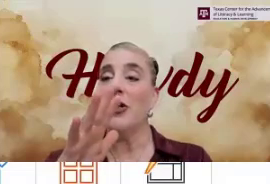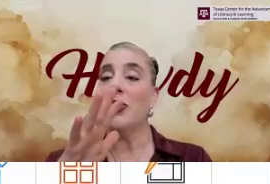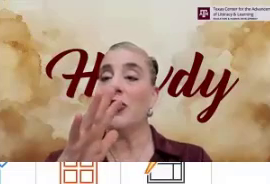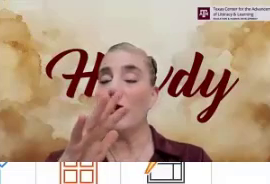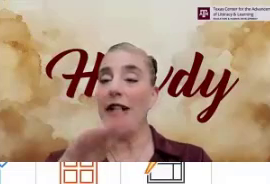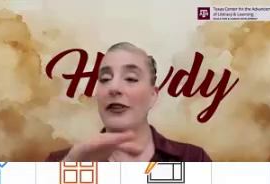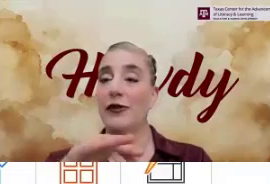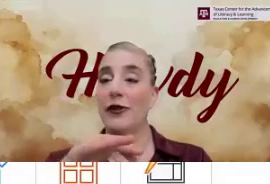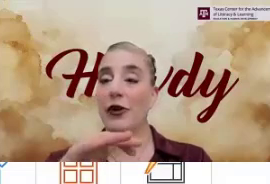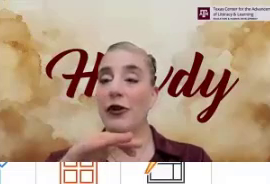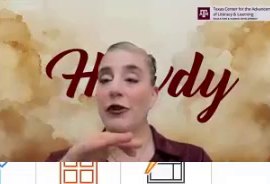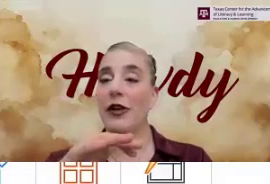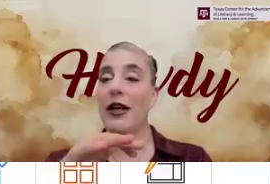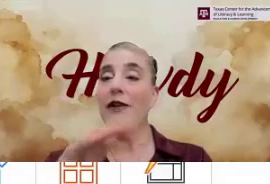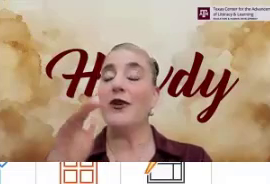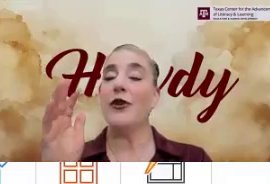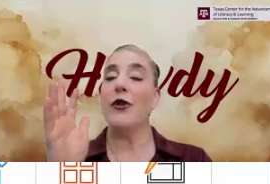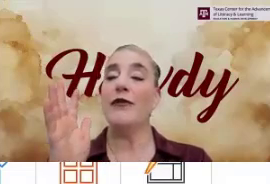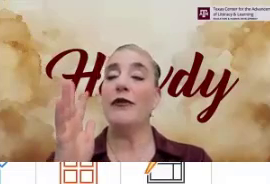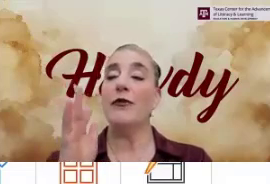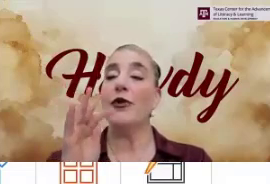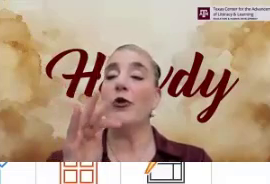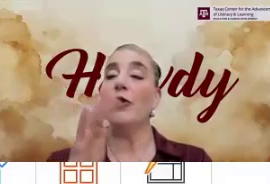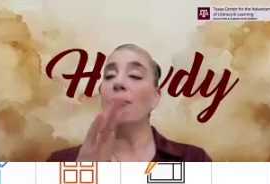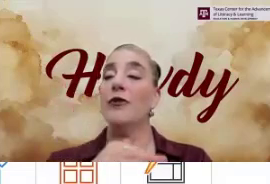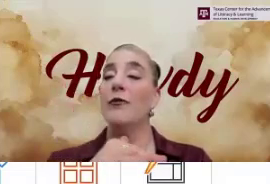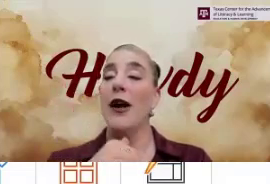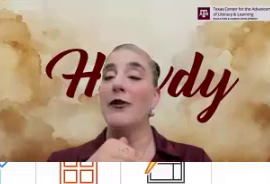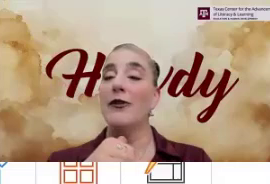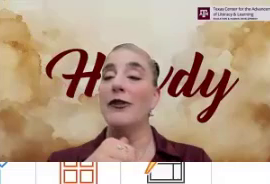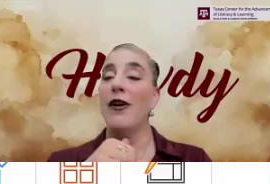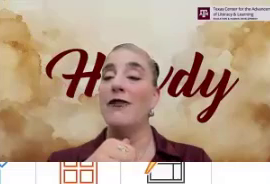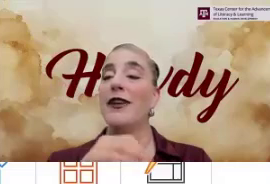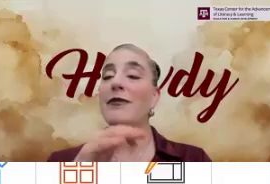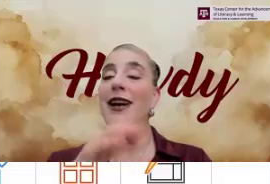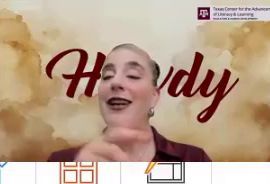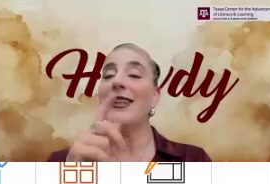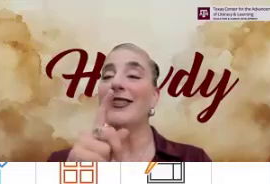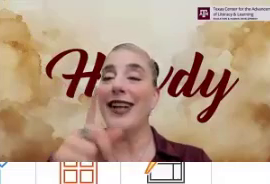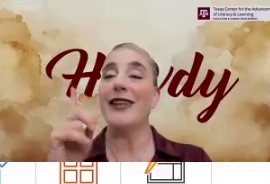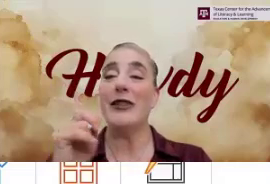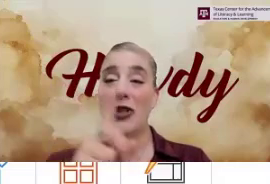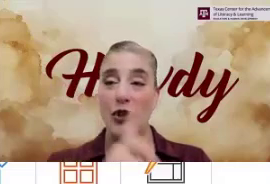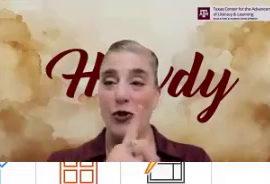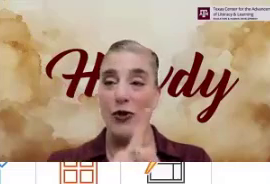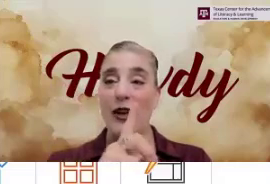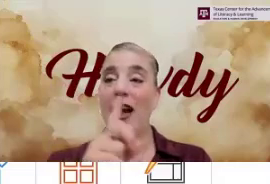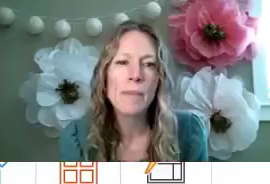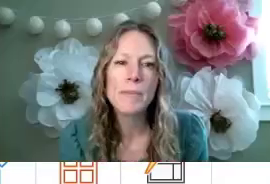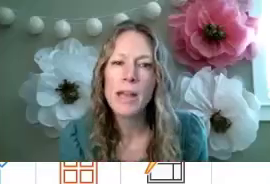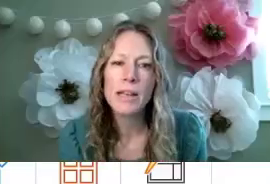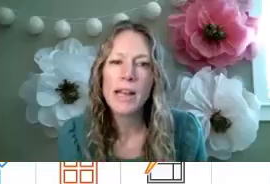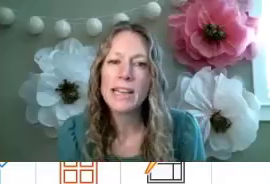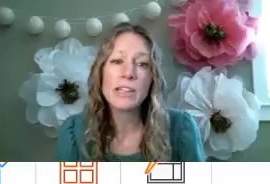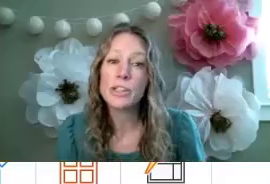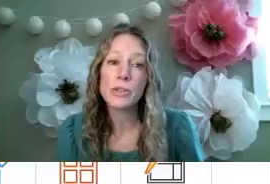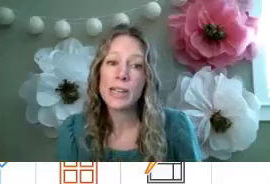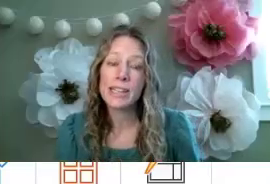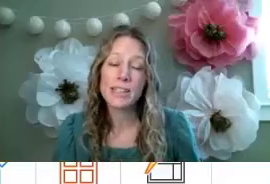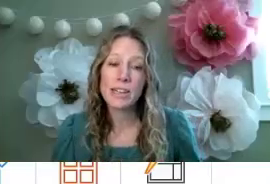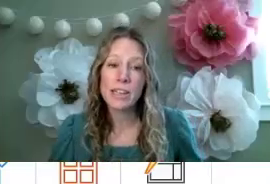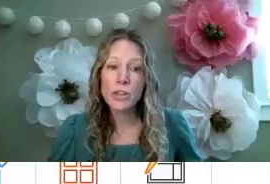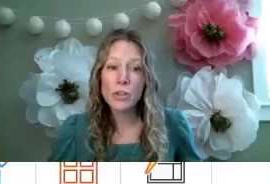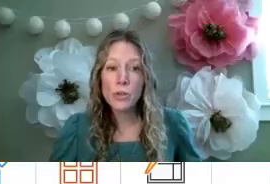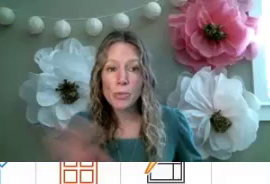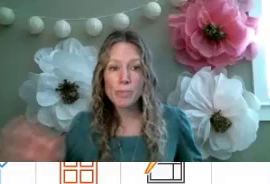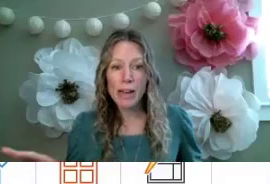doesn't transfer if you're going from Google to Microsoft. I'm not exactly sure. I didn't do